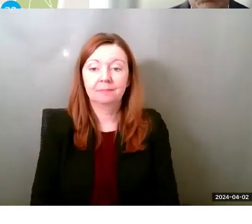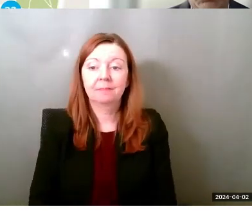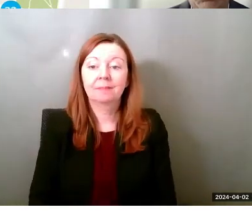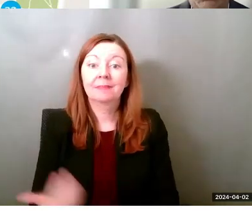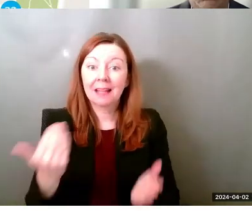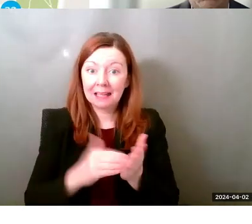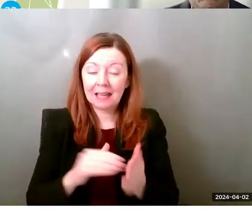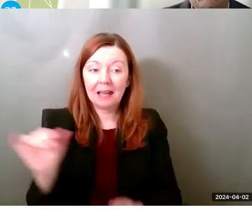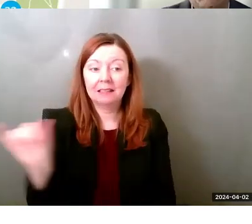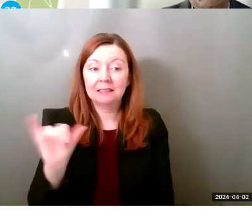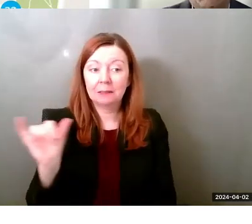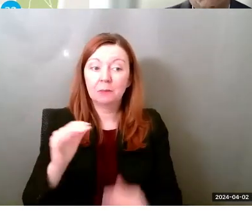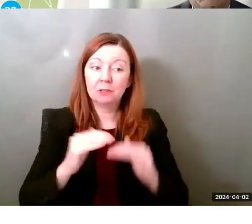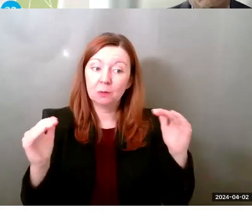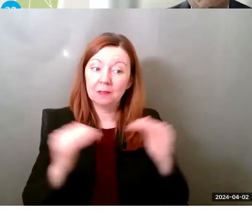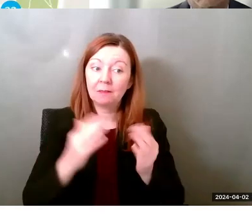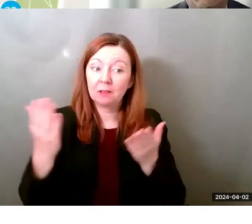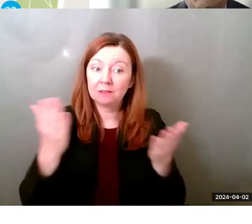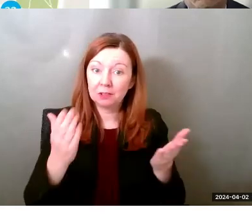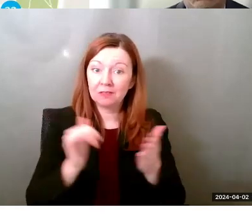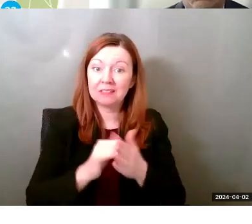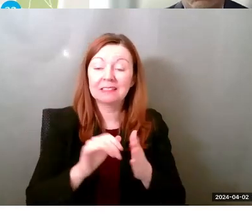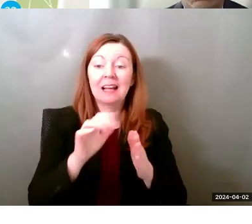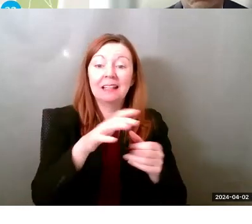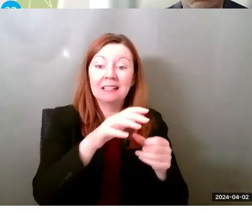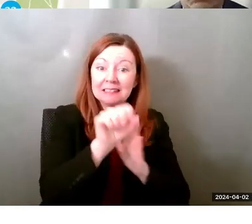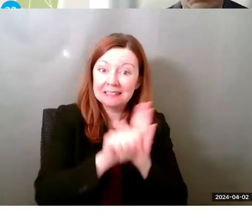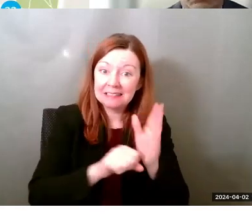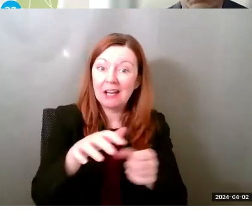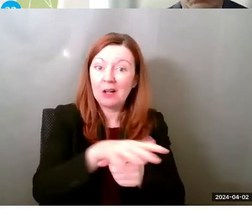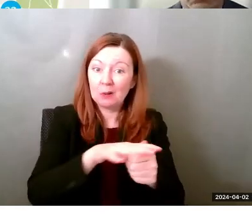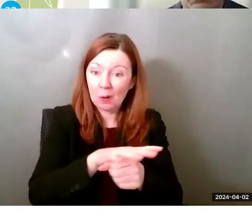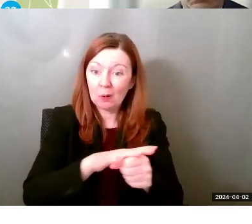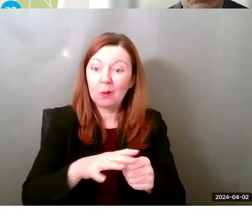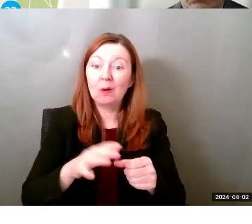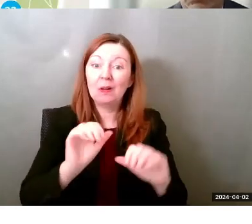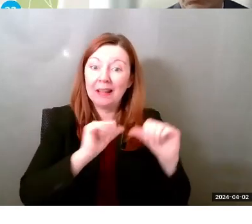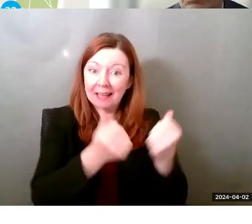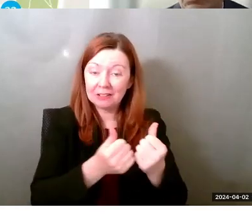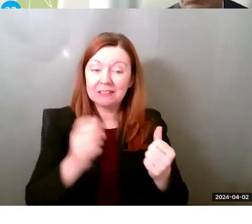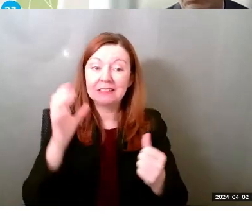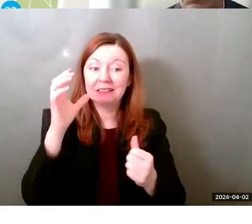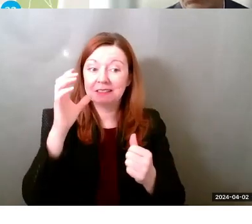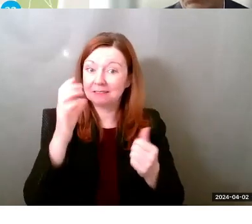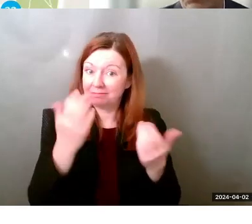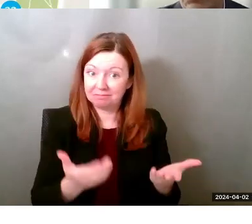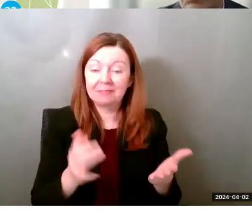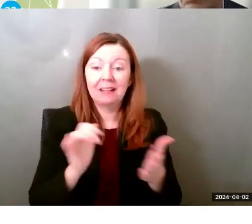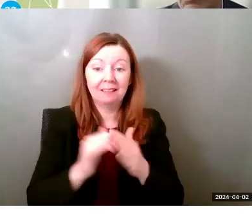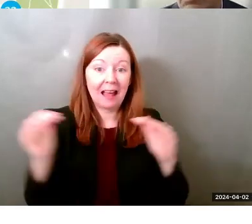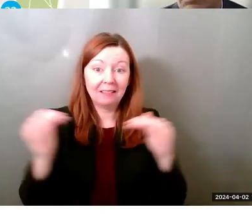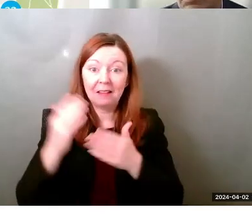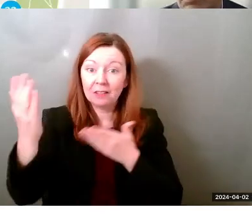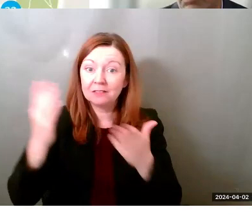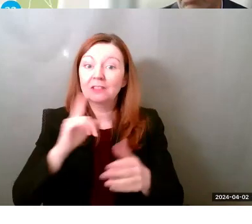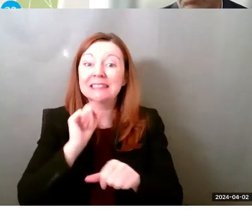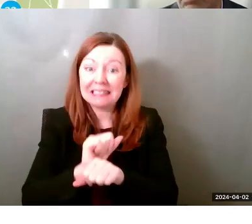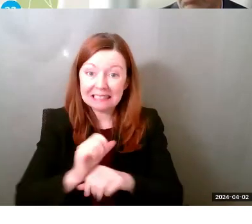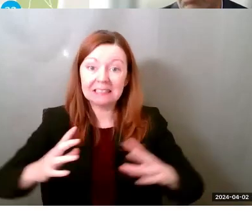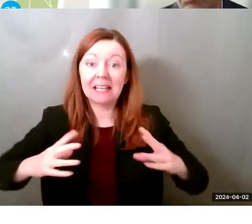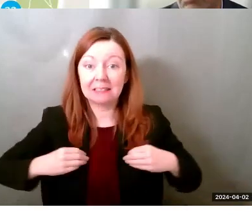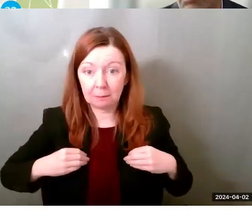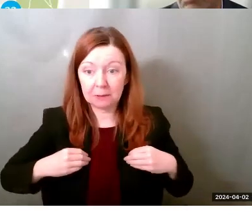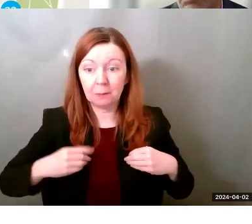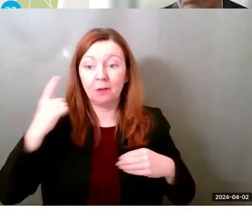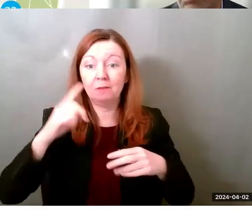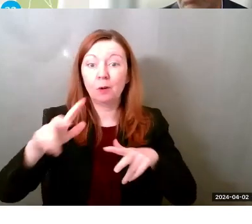Again, similar to the level of service that state and local transportation agencies also assume, this level of service is acceptable